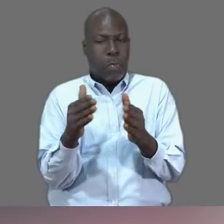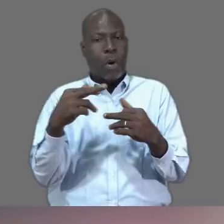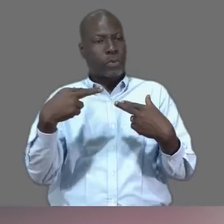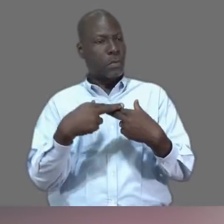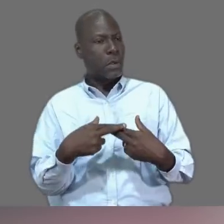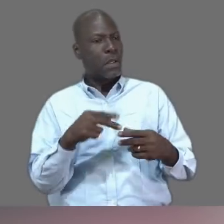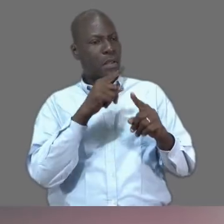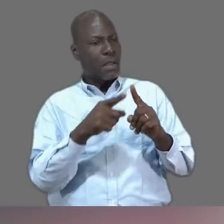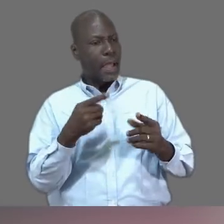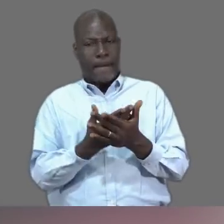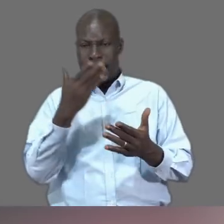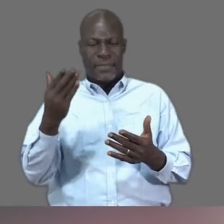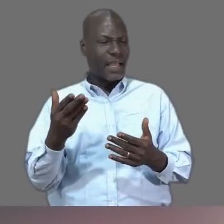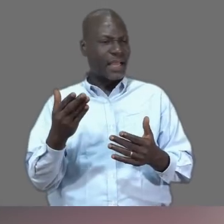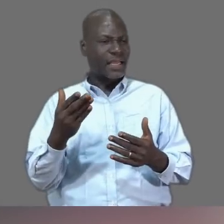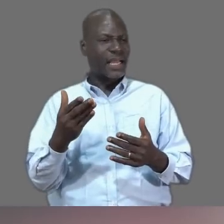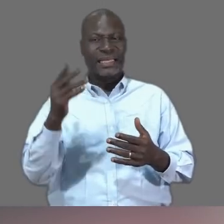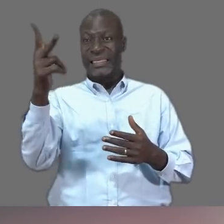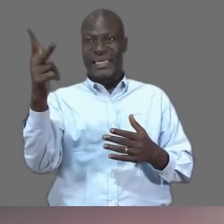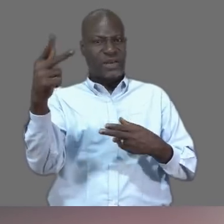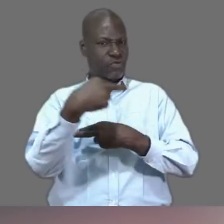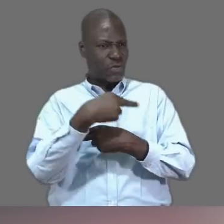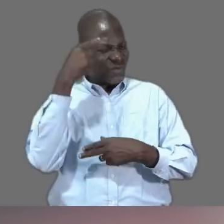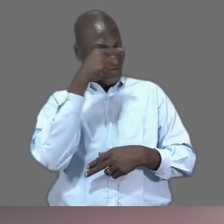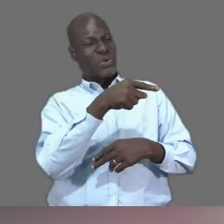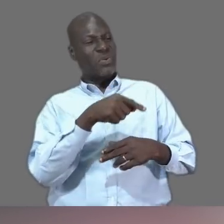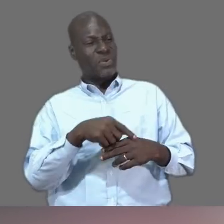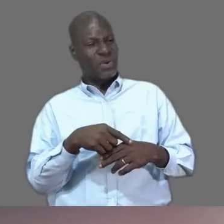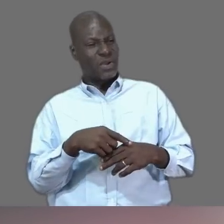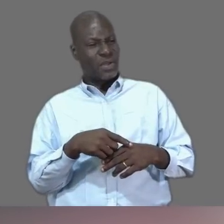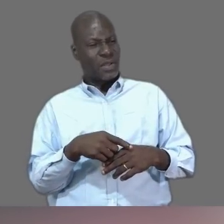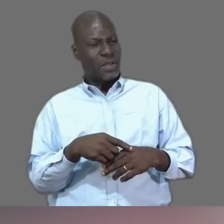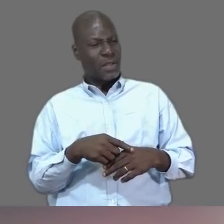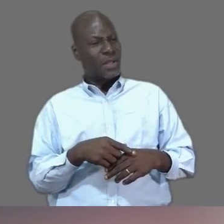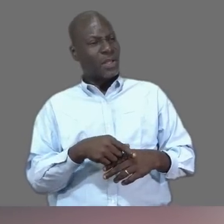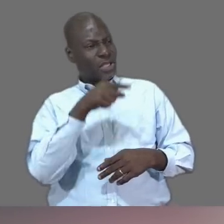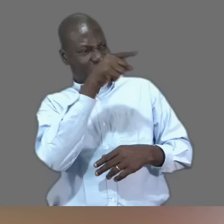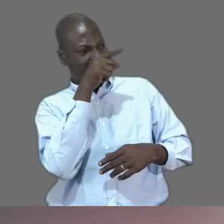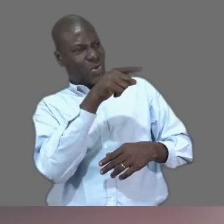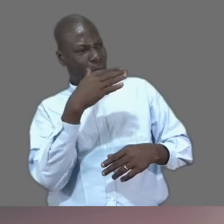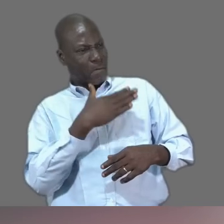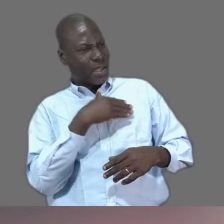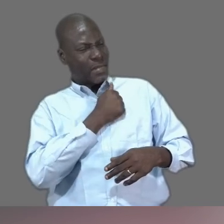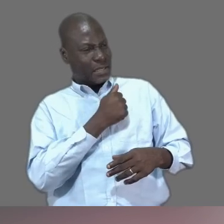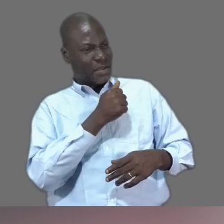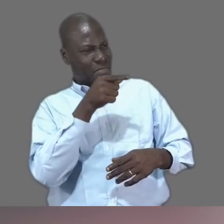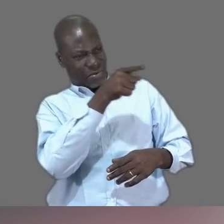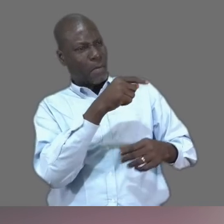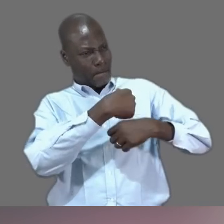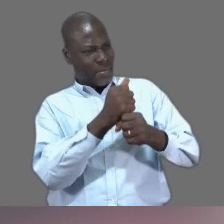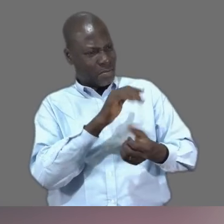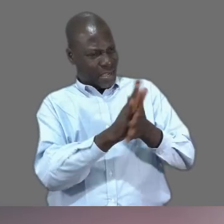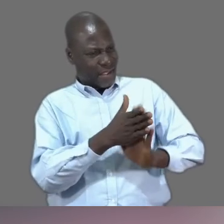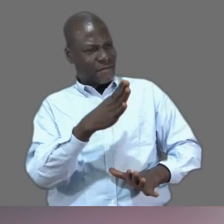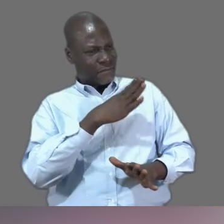Enna, Makwachi, a 3-bedroom apartment in the Yaman. Messi, all was on, Messi member life of its him.